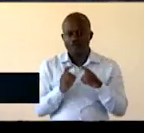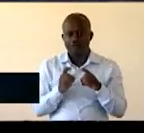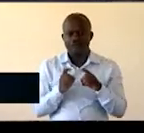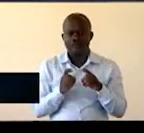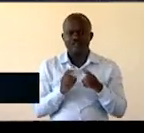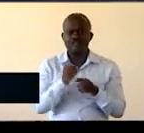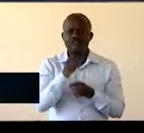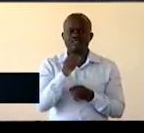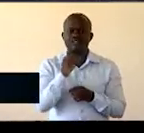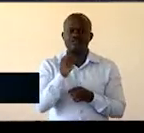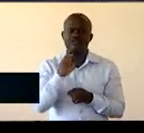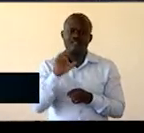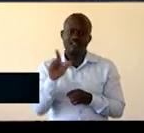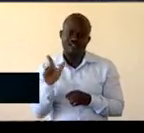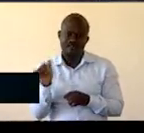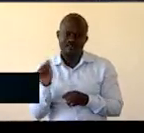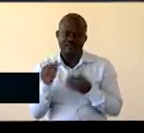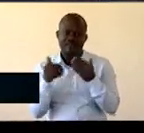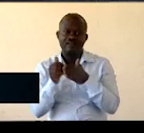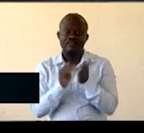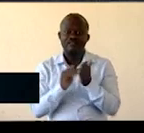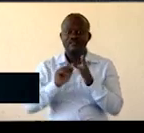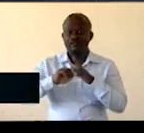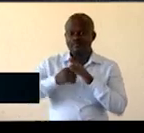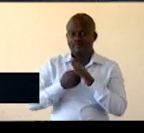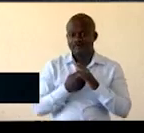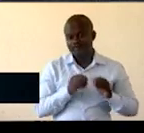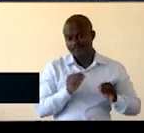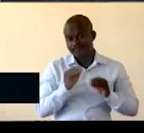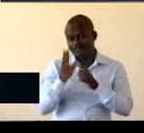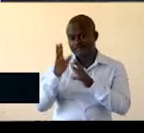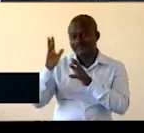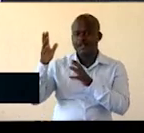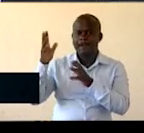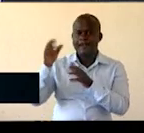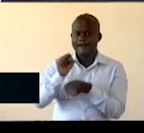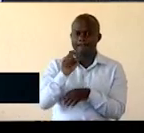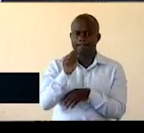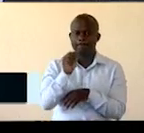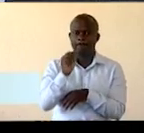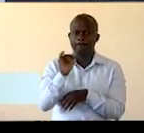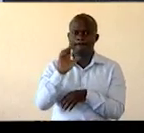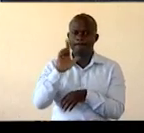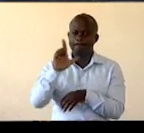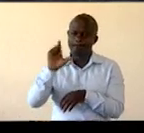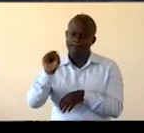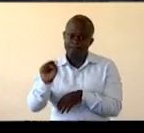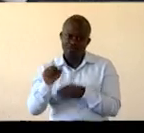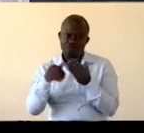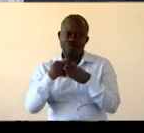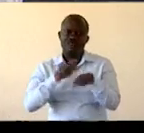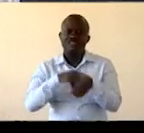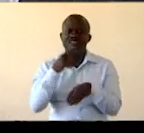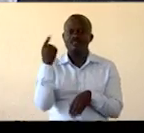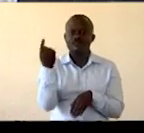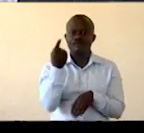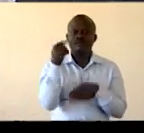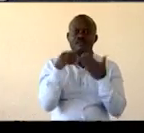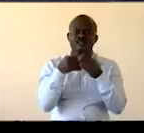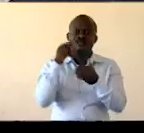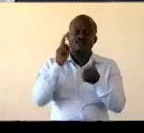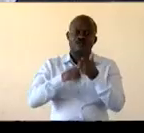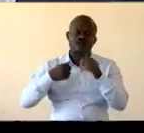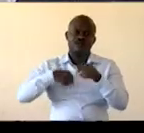the stimuli. And when they grow towards the stimuli or stimulus when it is one, that is what we